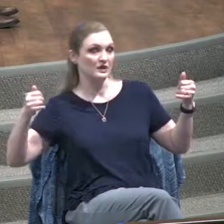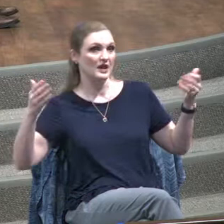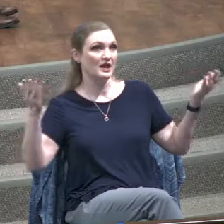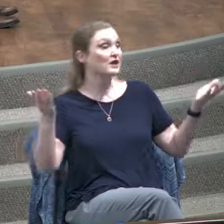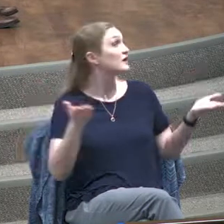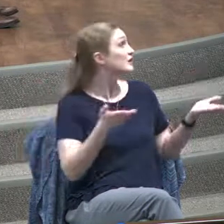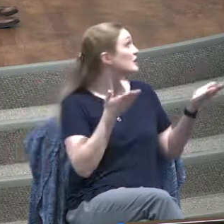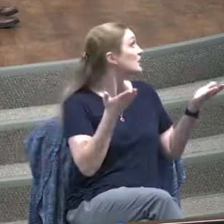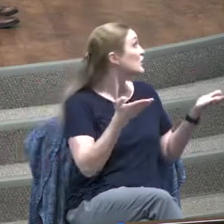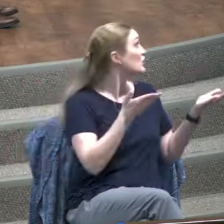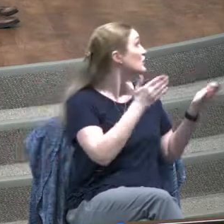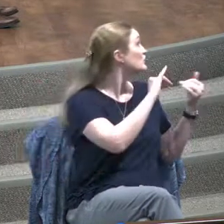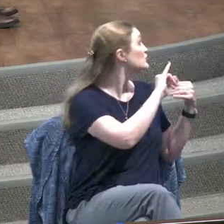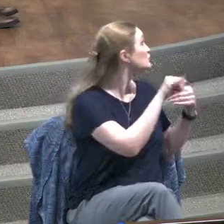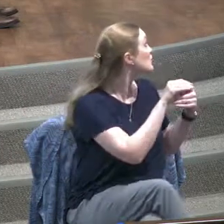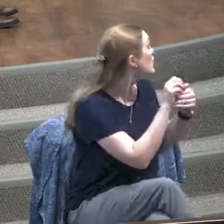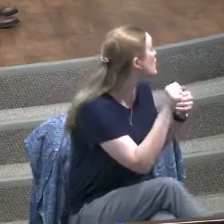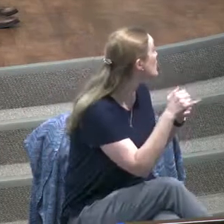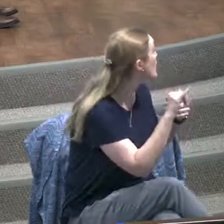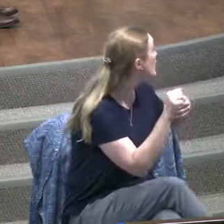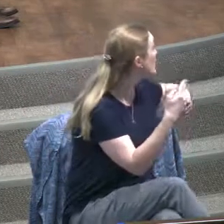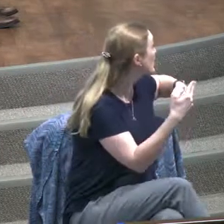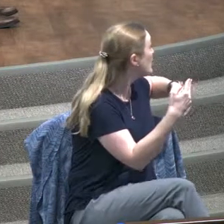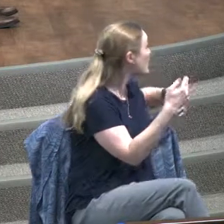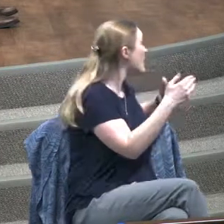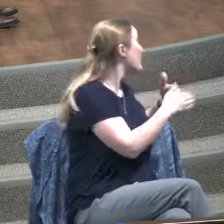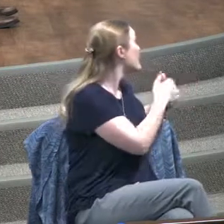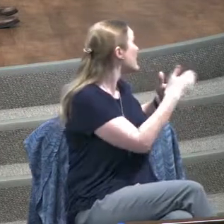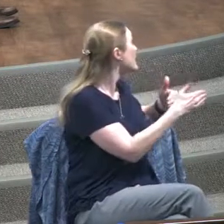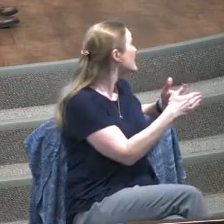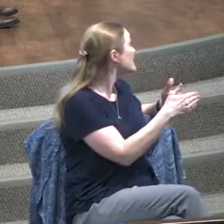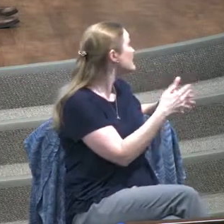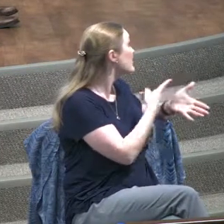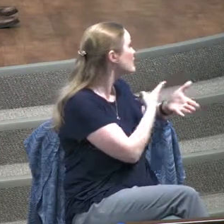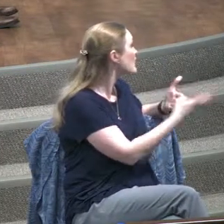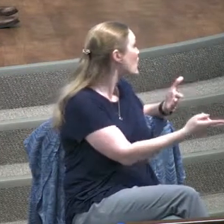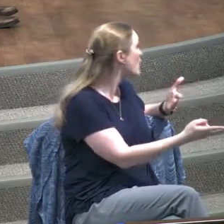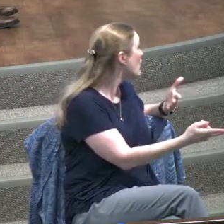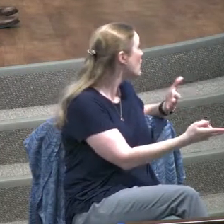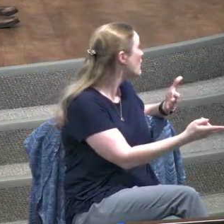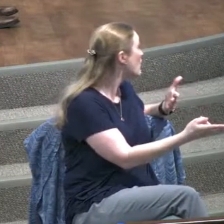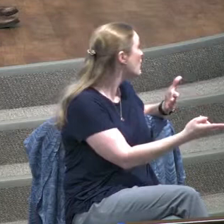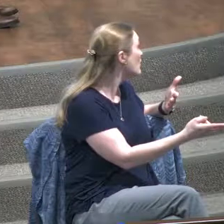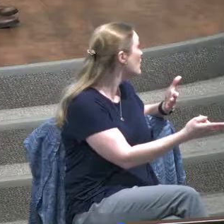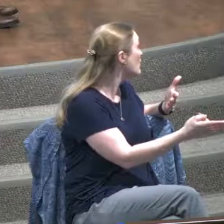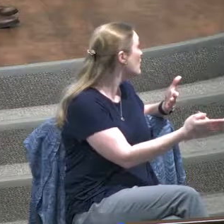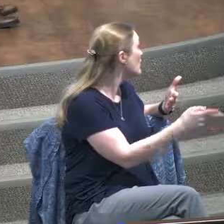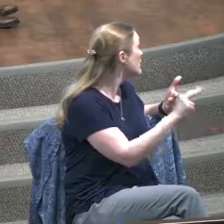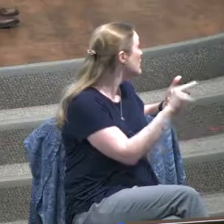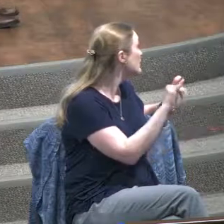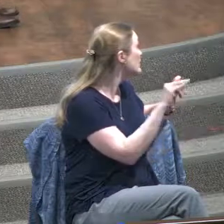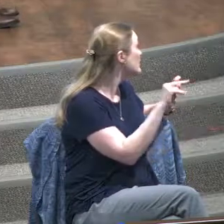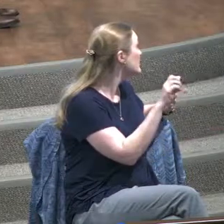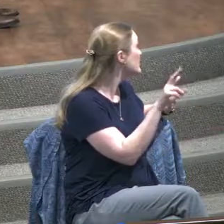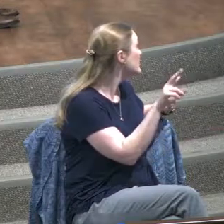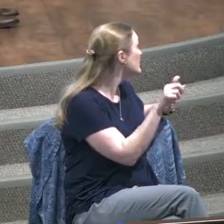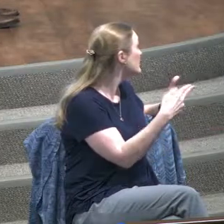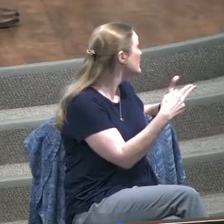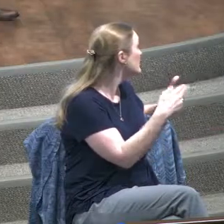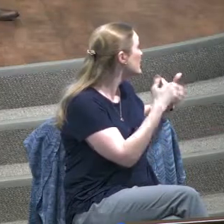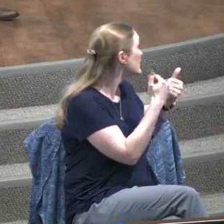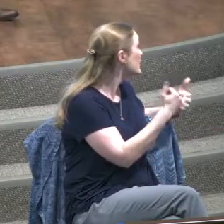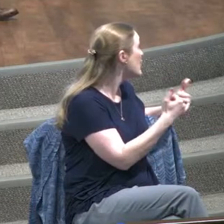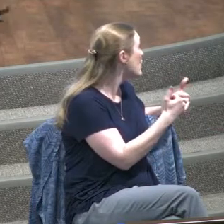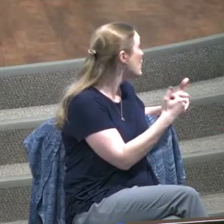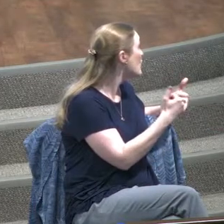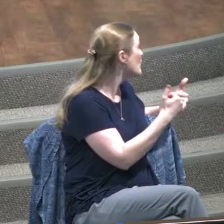here we are with Josiah 640, and then here we are with the fall of Nineveh. Now, the